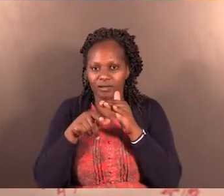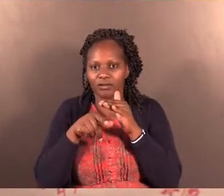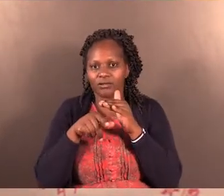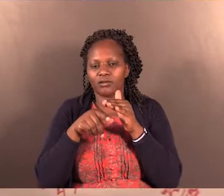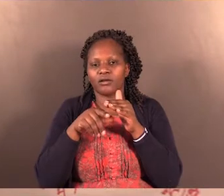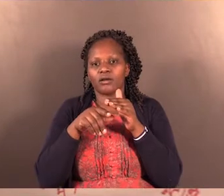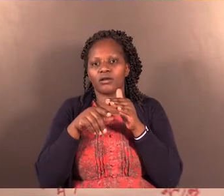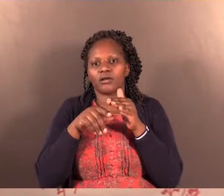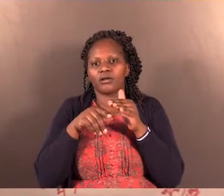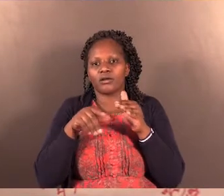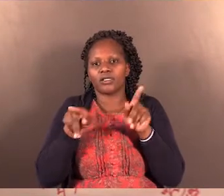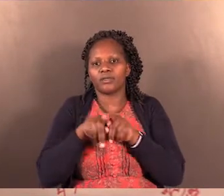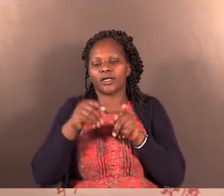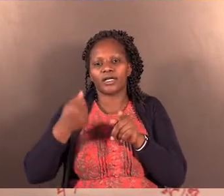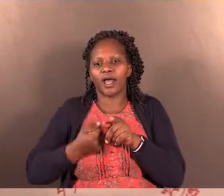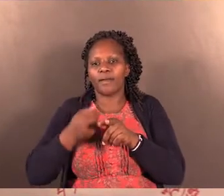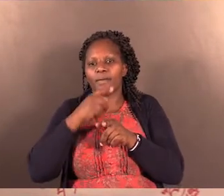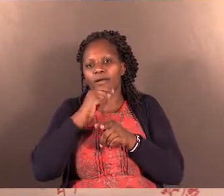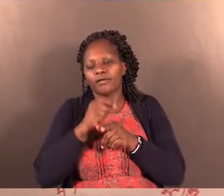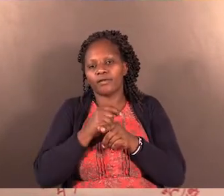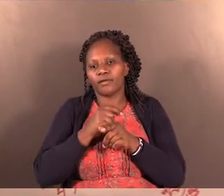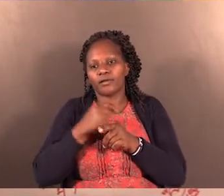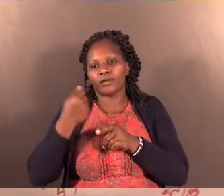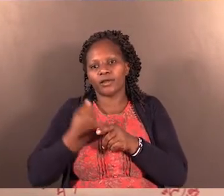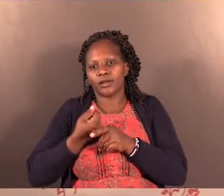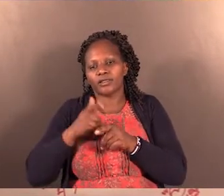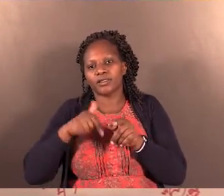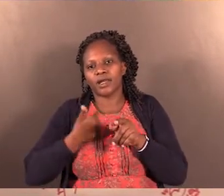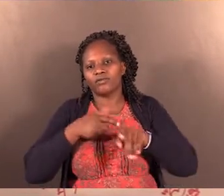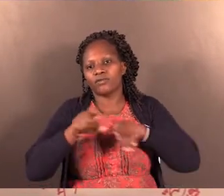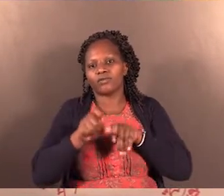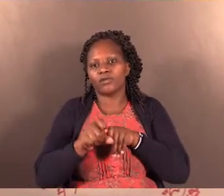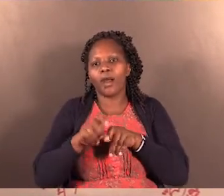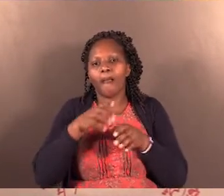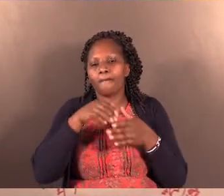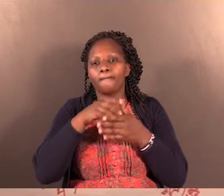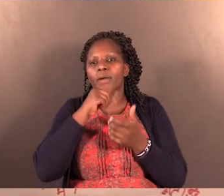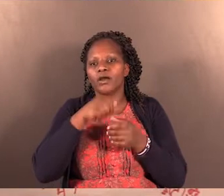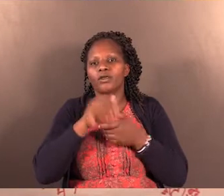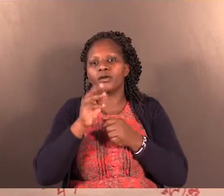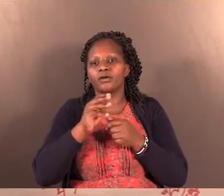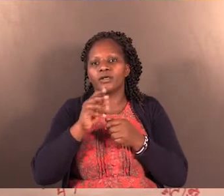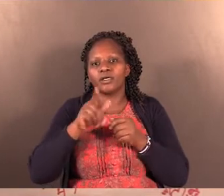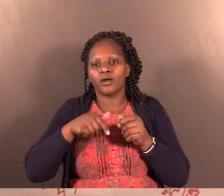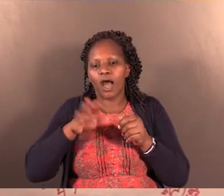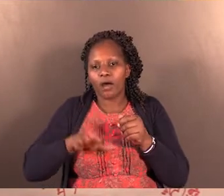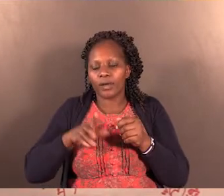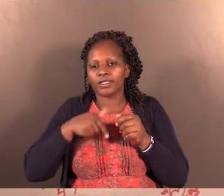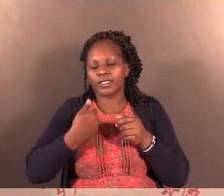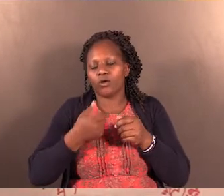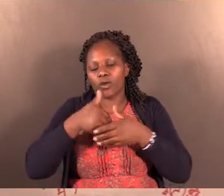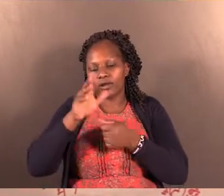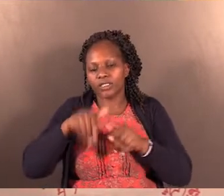in. And then a man, even a girl, we also mean a girl without self-control, a boy without self-control, a woman